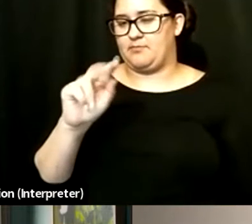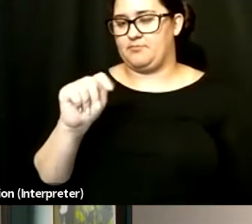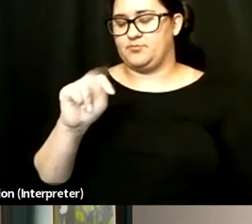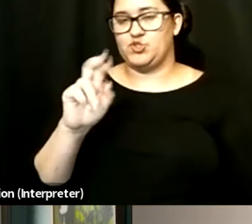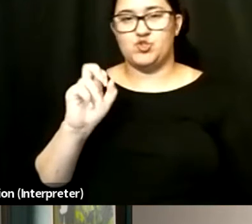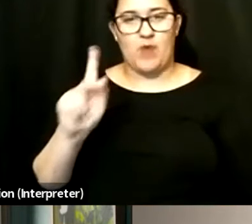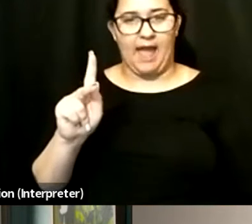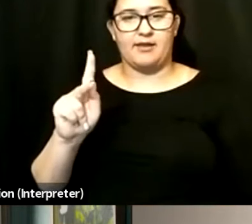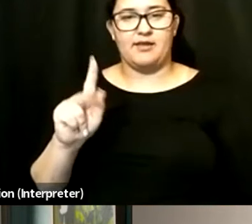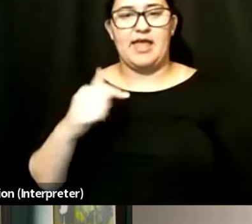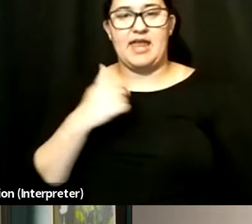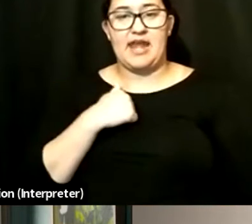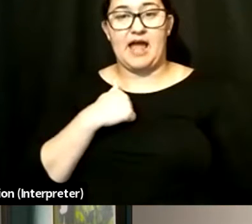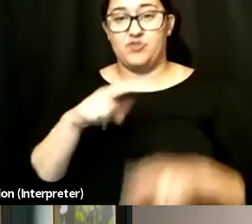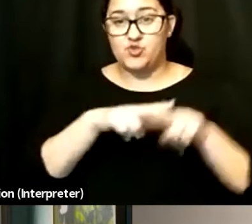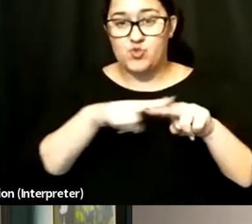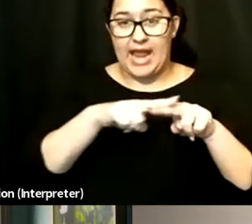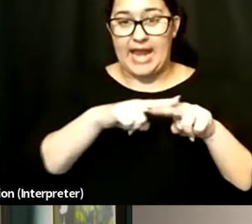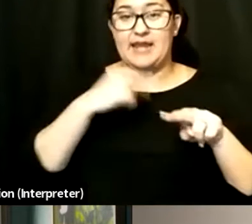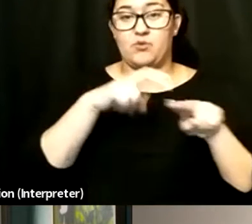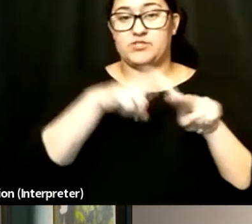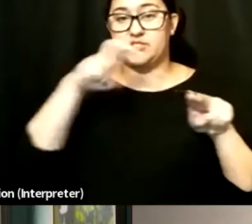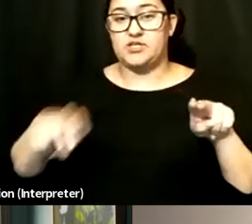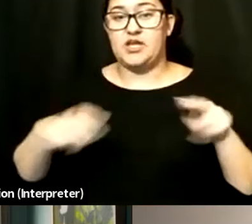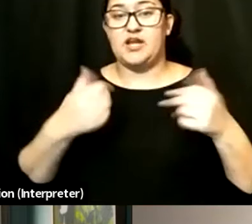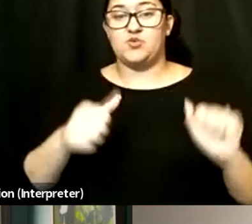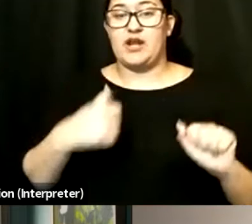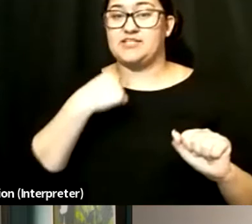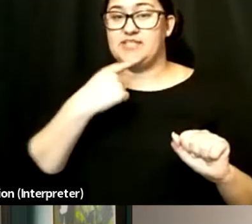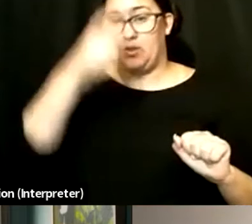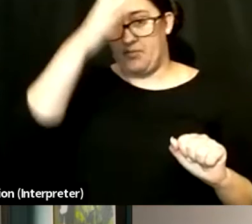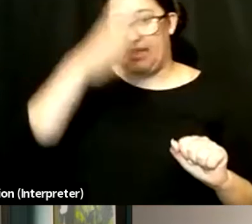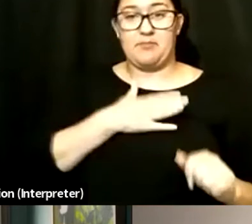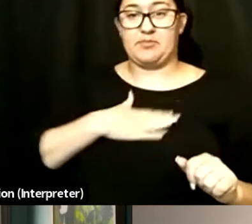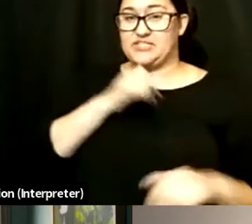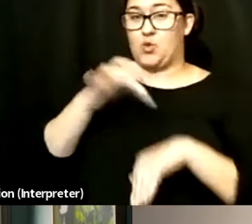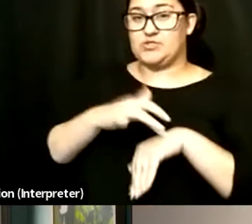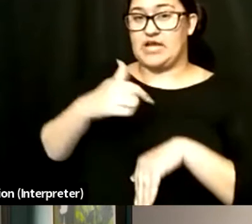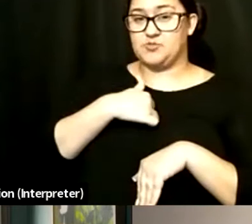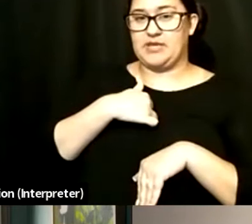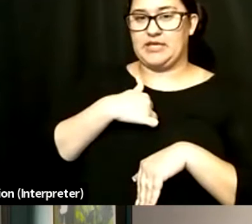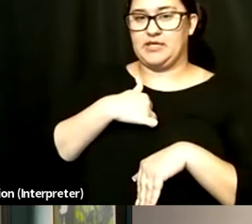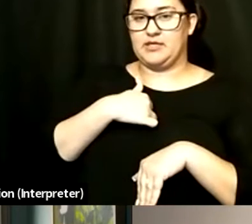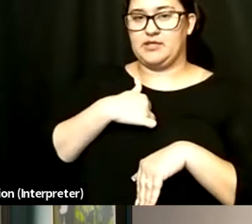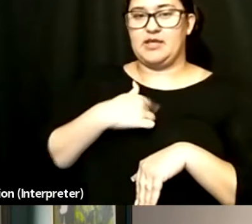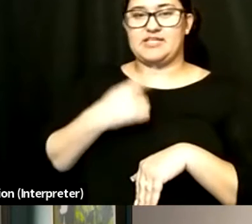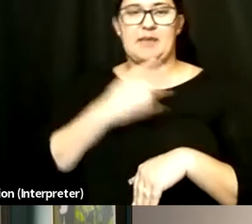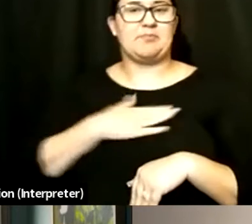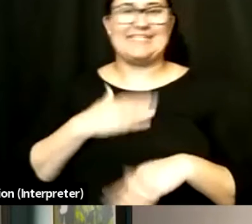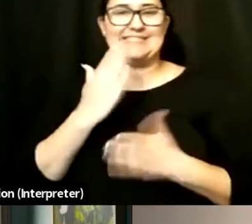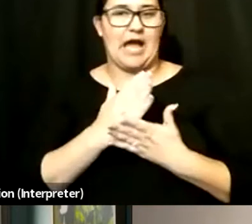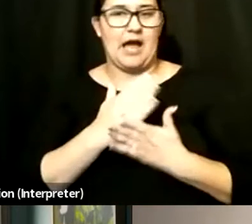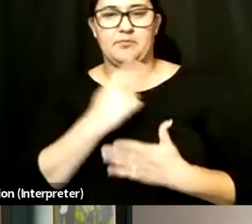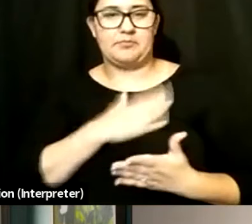and I was getting off the train, and I kept trying to tell this guy, "Please don't touch me." The red cap I took kept telling him, "Please don't touch me." And so